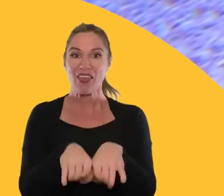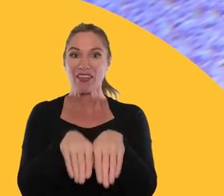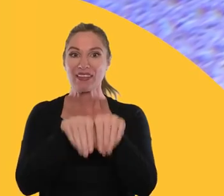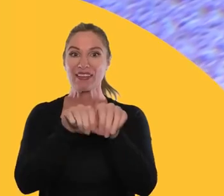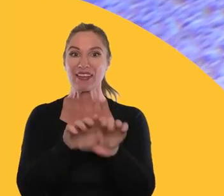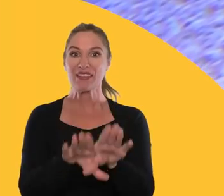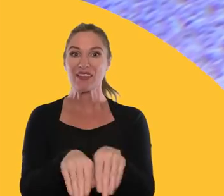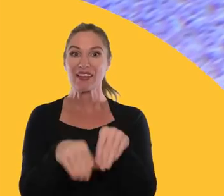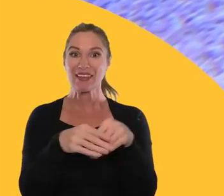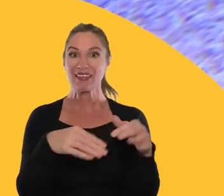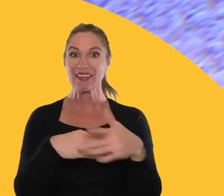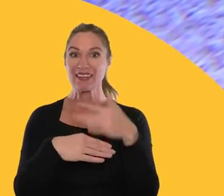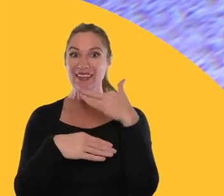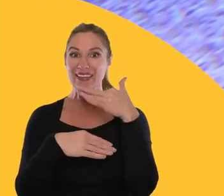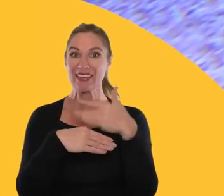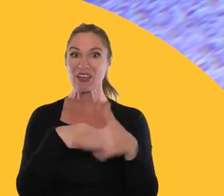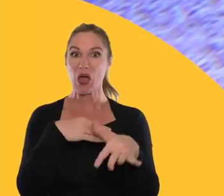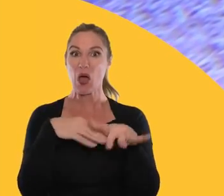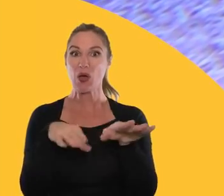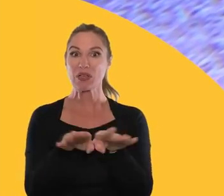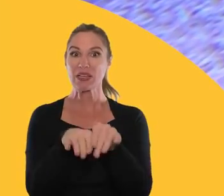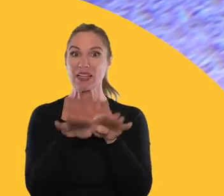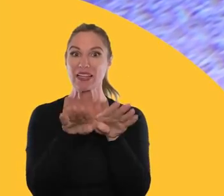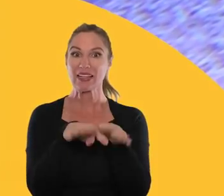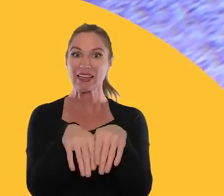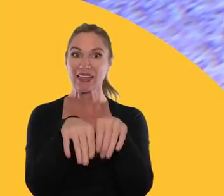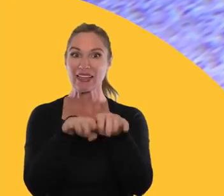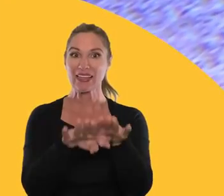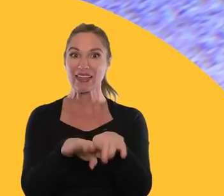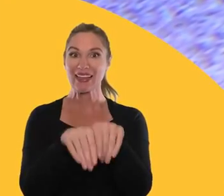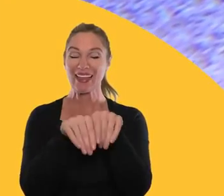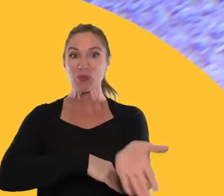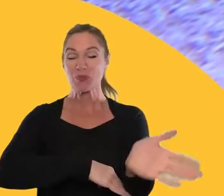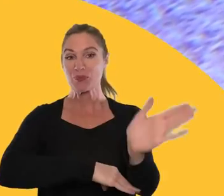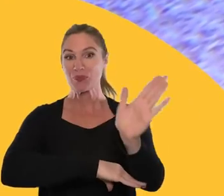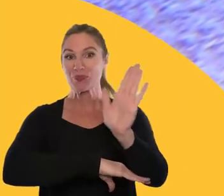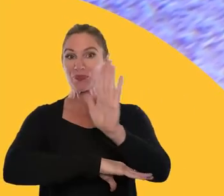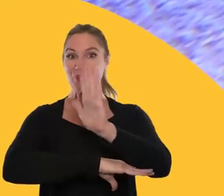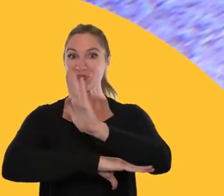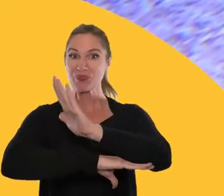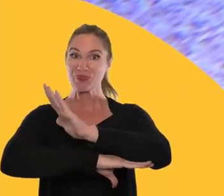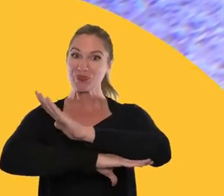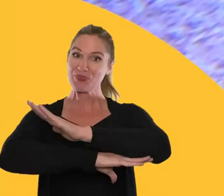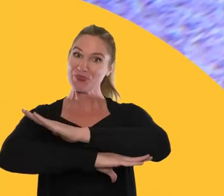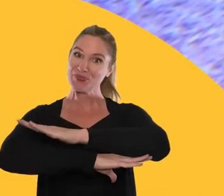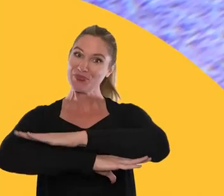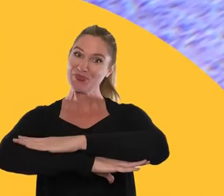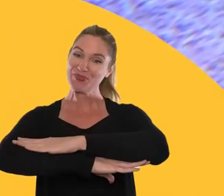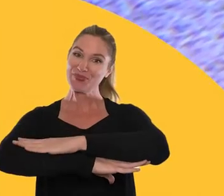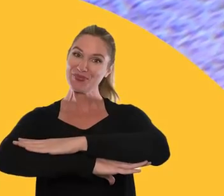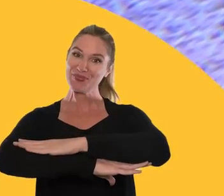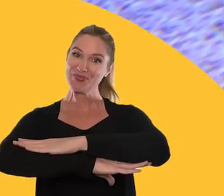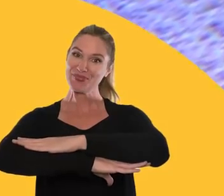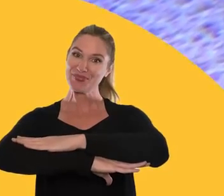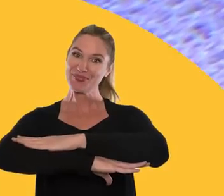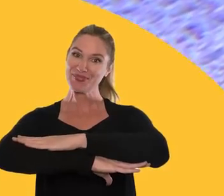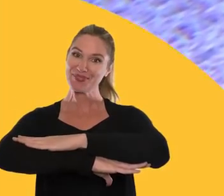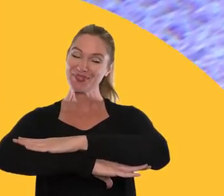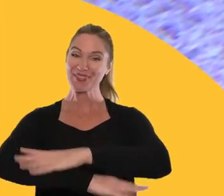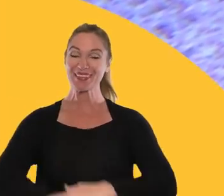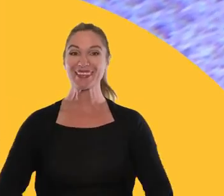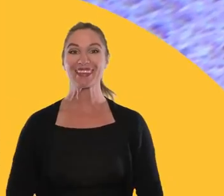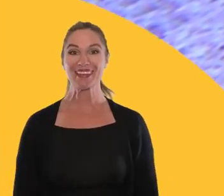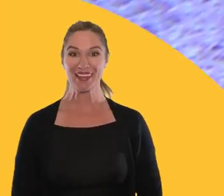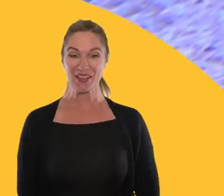click, click. The stingray in the sea goes click, click, click, all through the